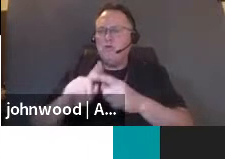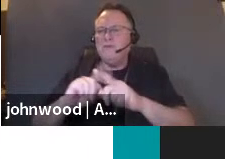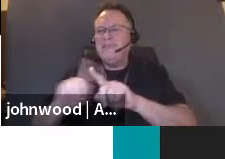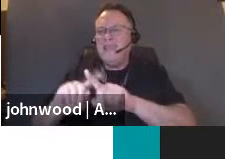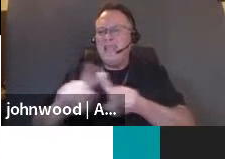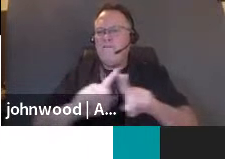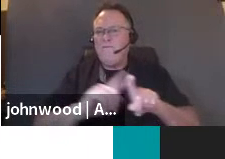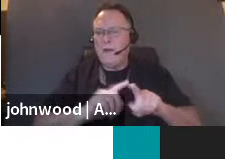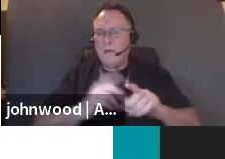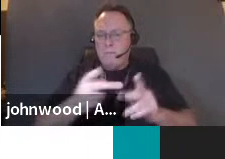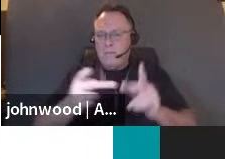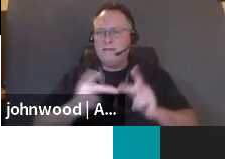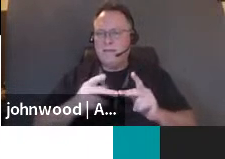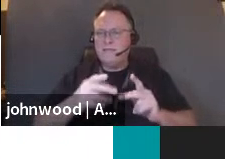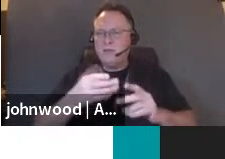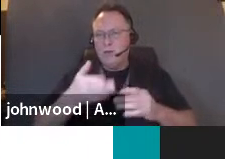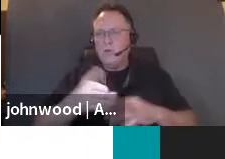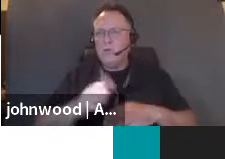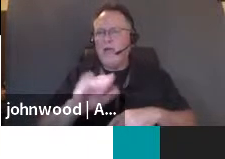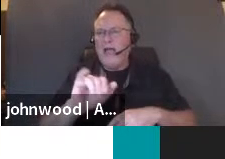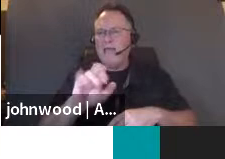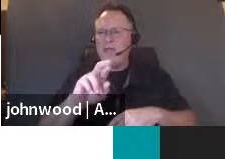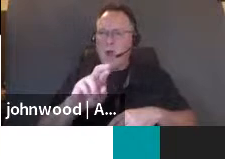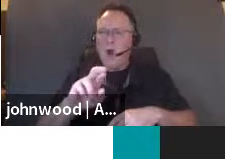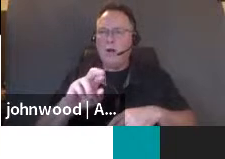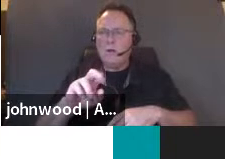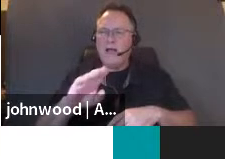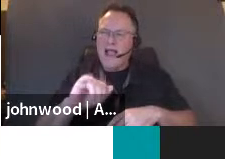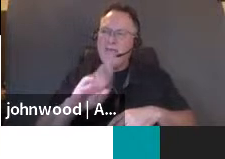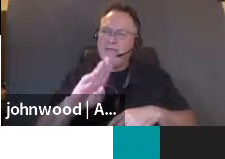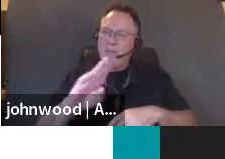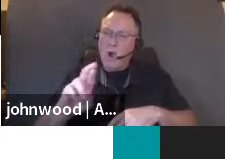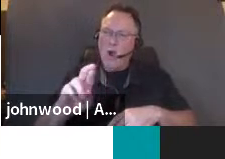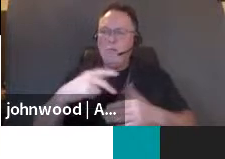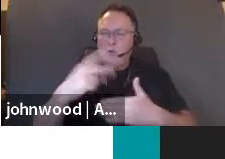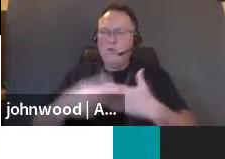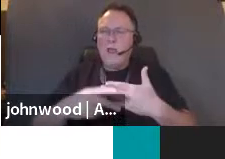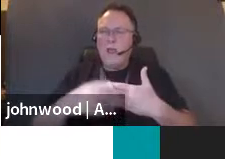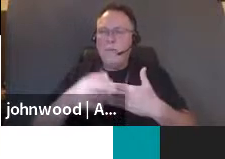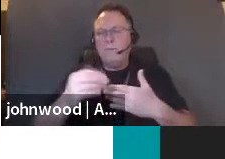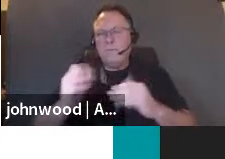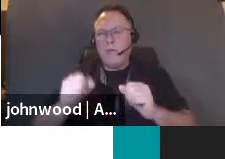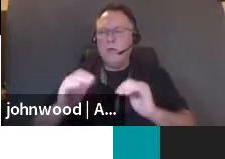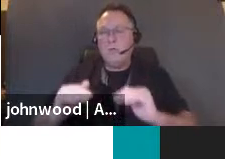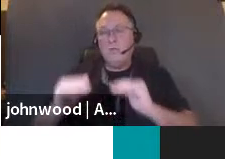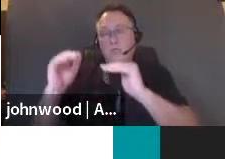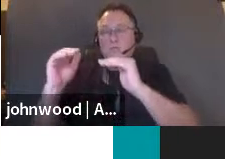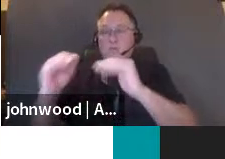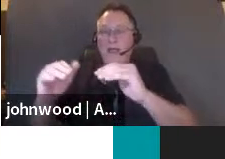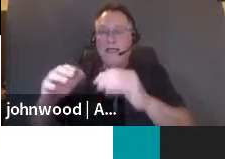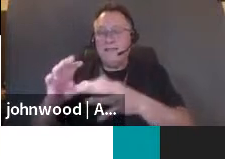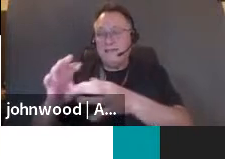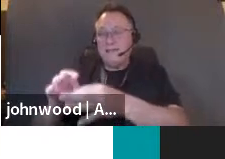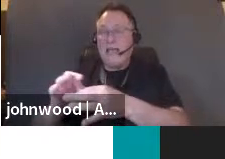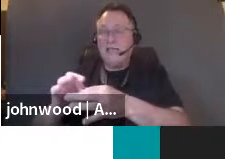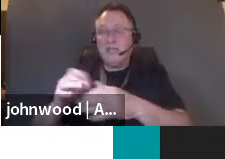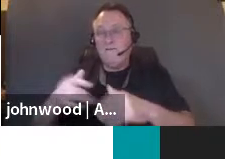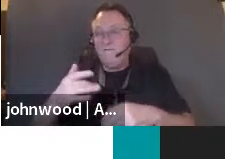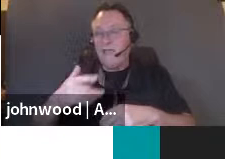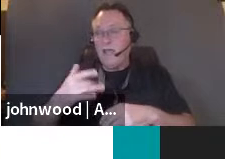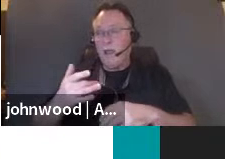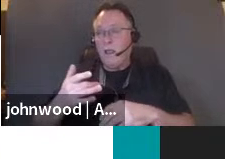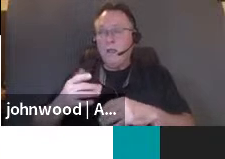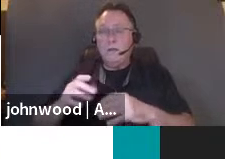different scales throughout the IBR program. And this could be from race connections that feel inviting and safe to race